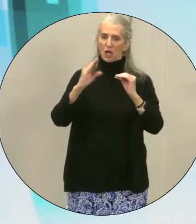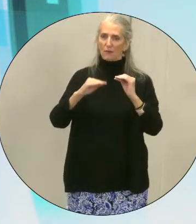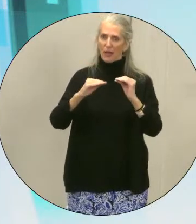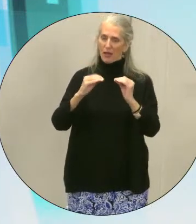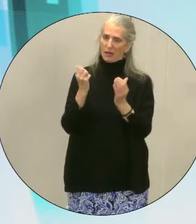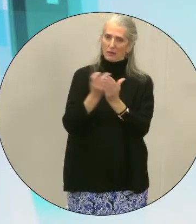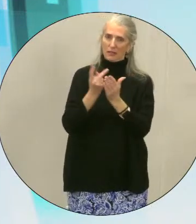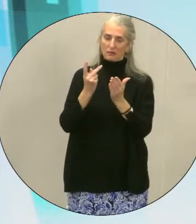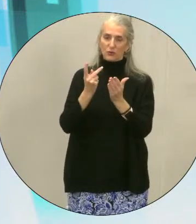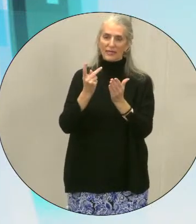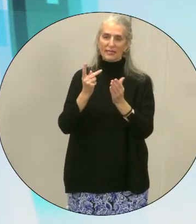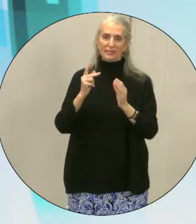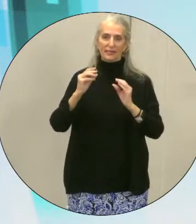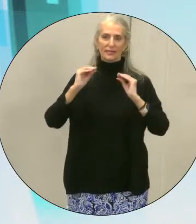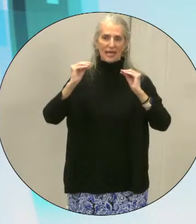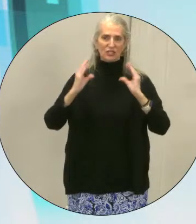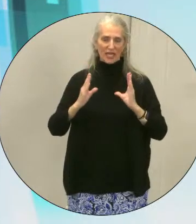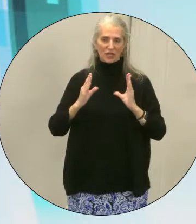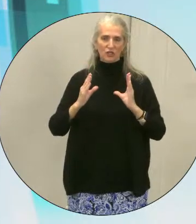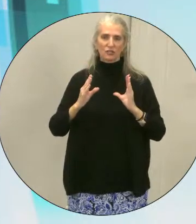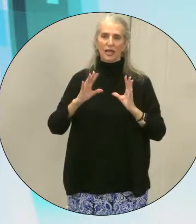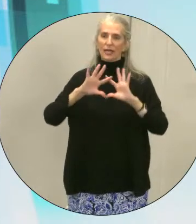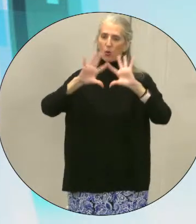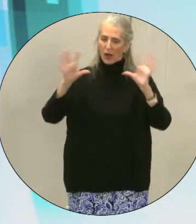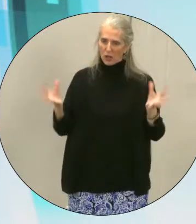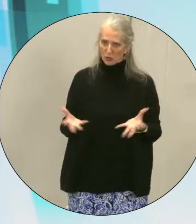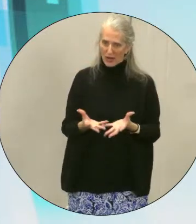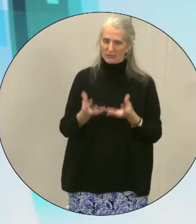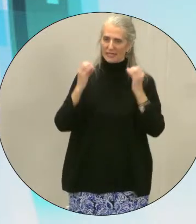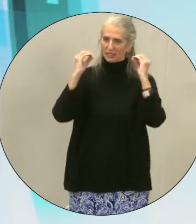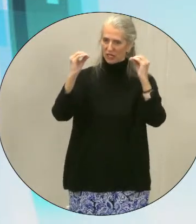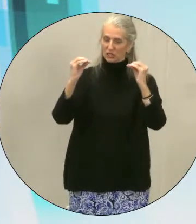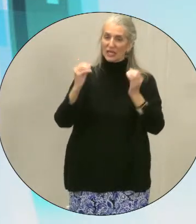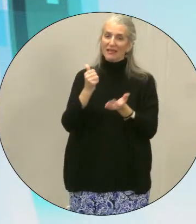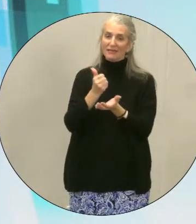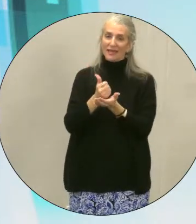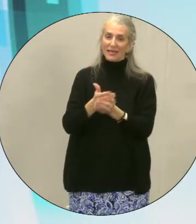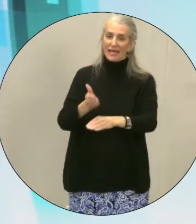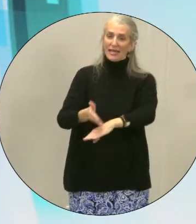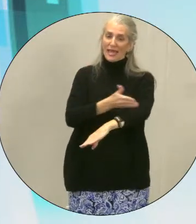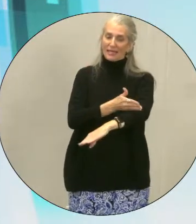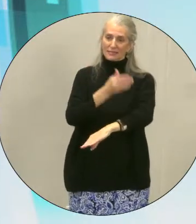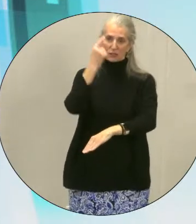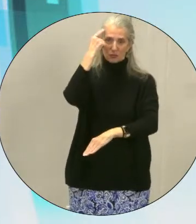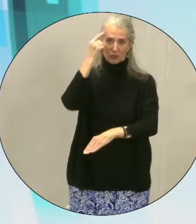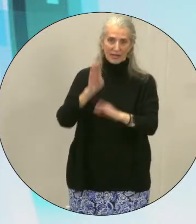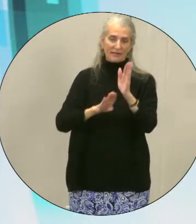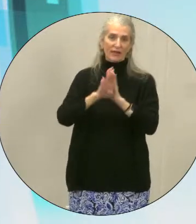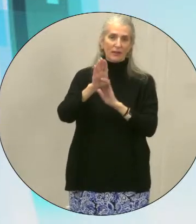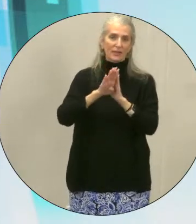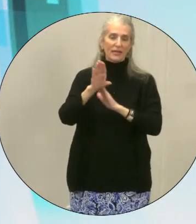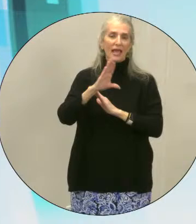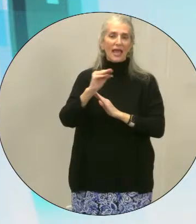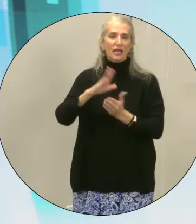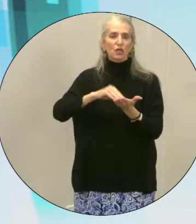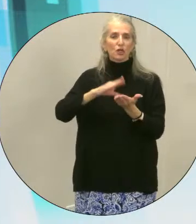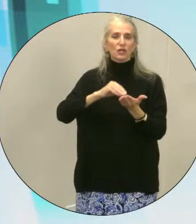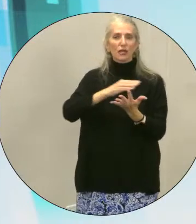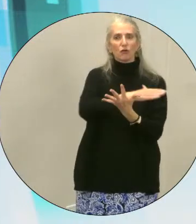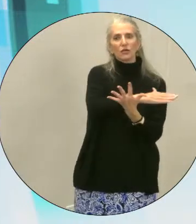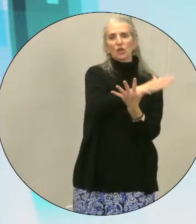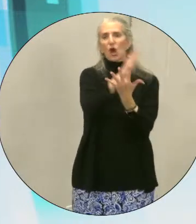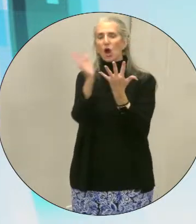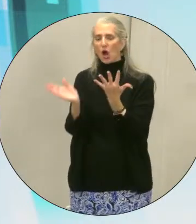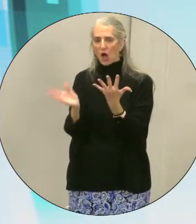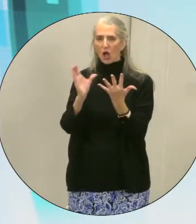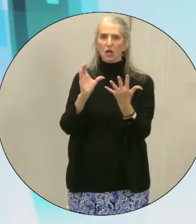vital component of a well-rounded education that enhances brain development and facilitates learning across all subjects. Putting